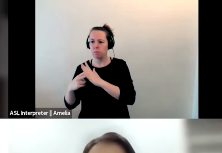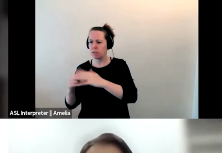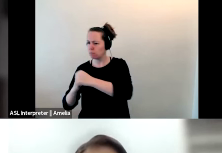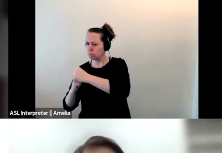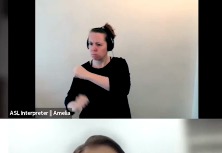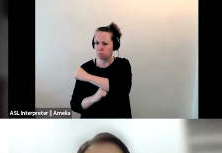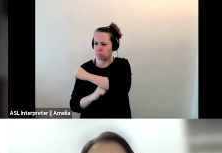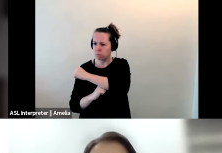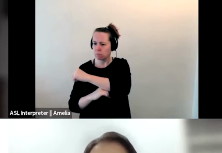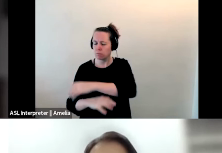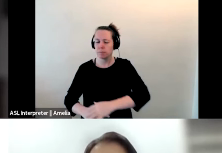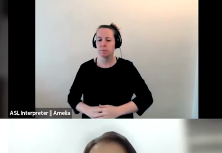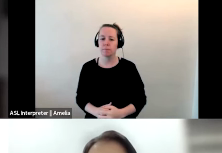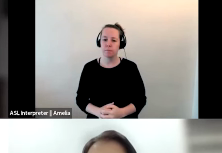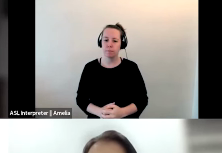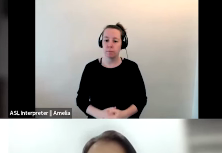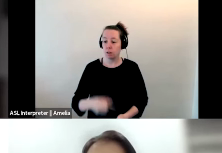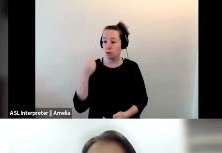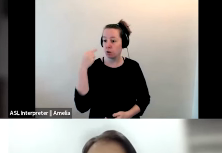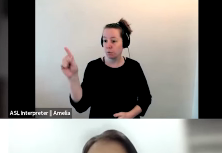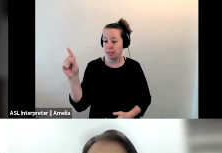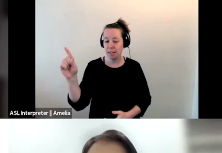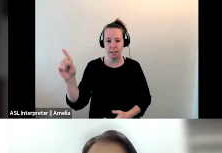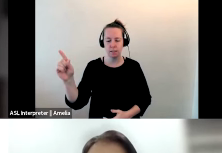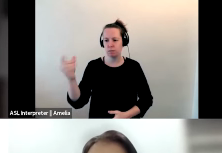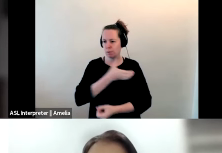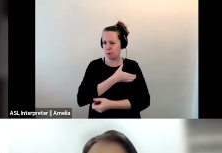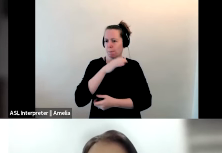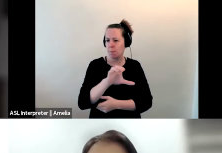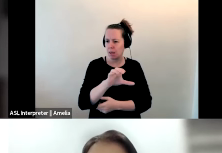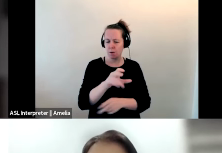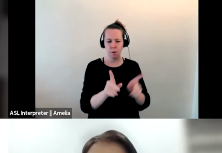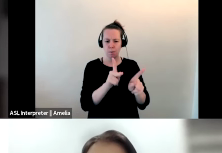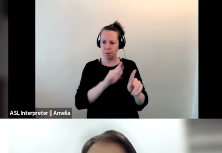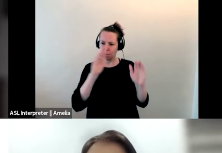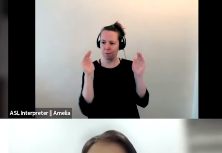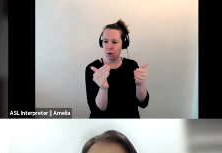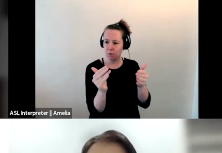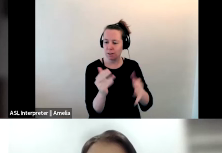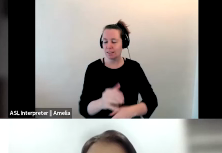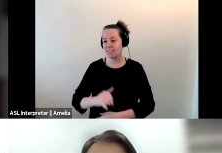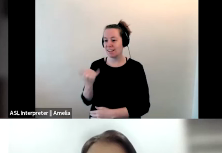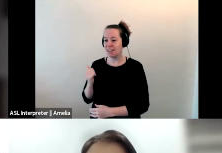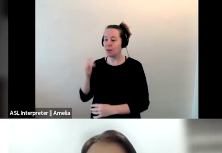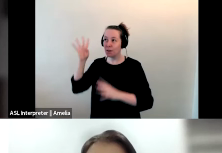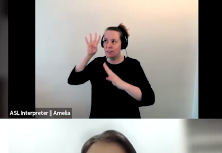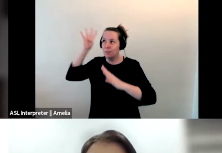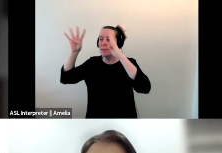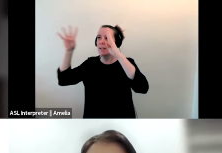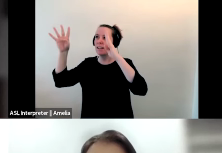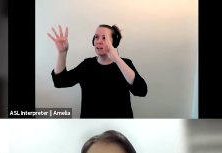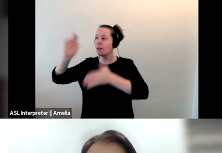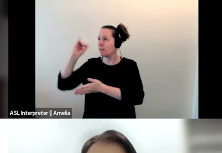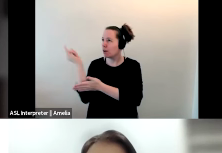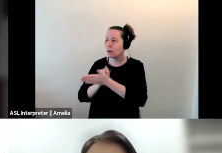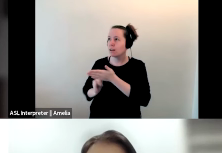Green is your empowering, your people focused, and then yellow is your sort of artsy, your ideas. So those colors are